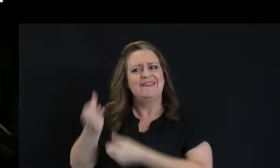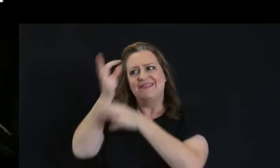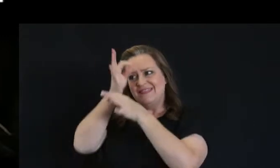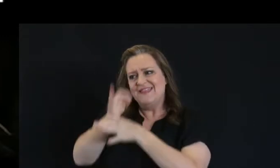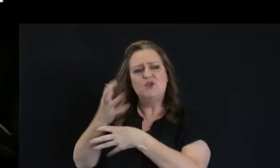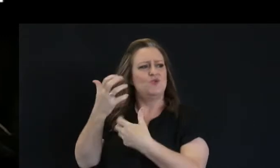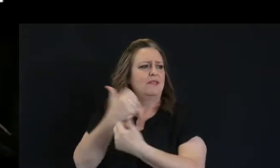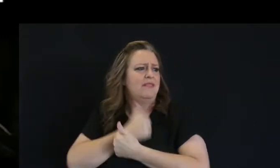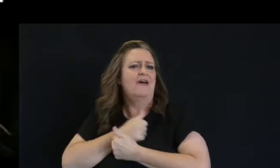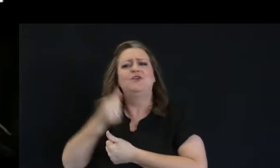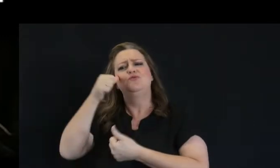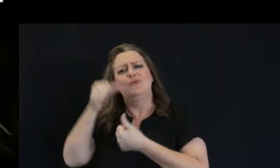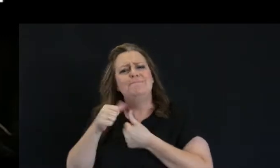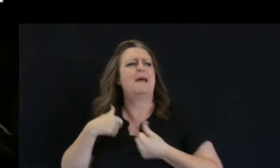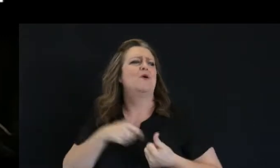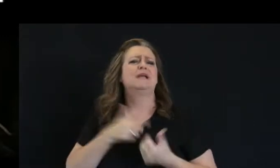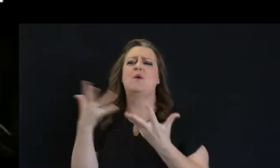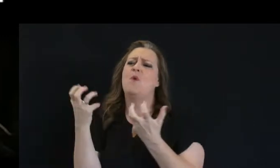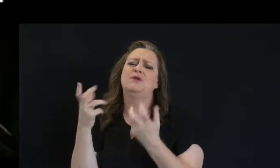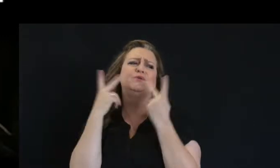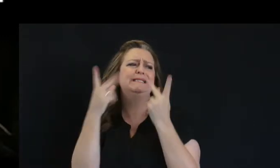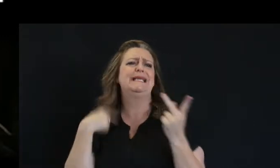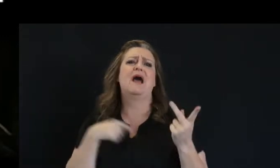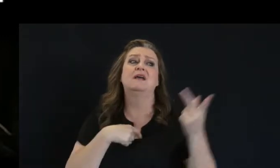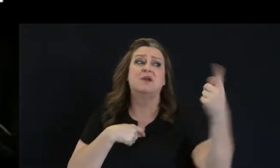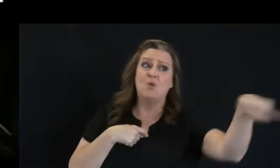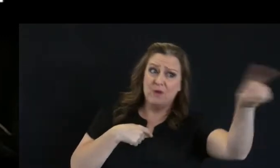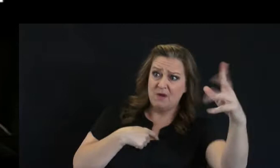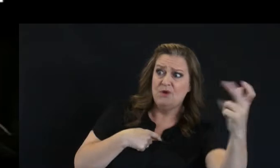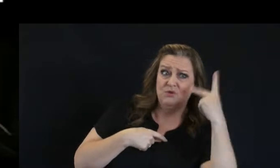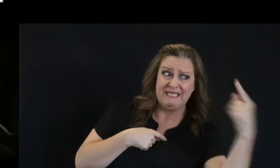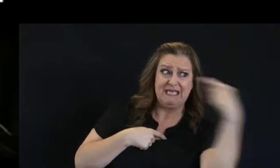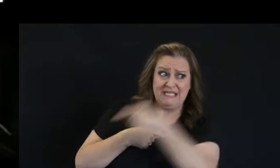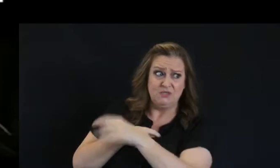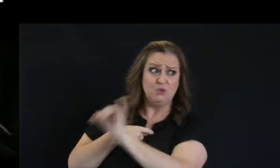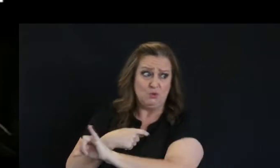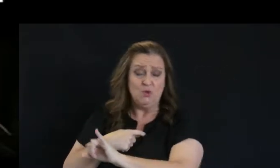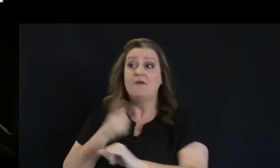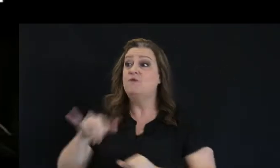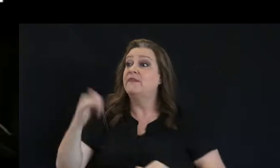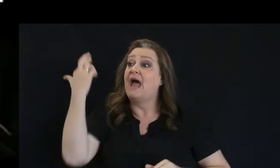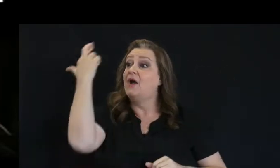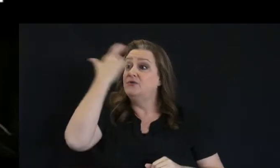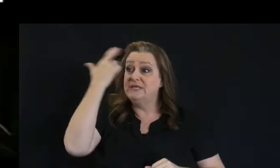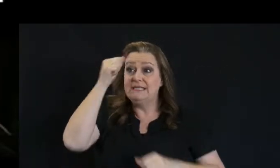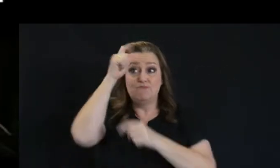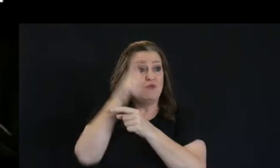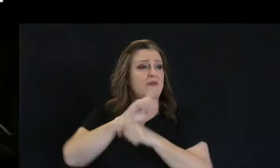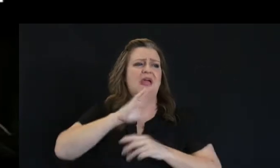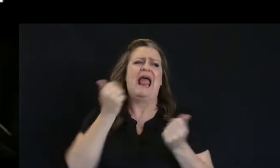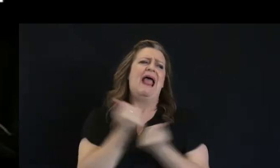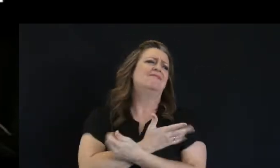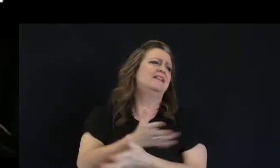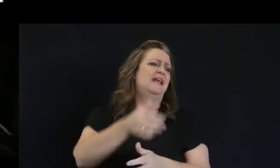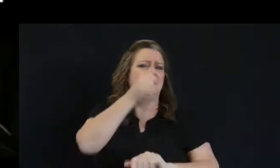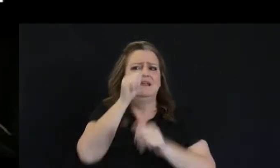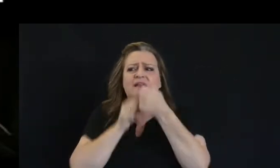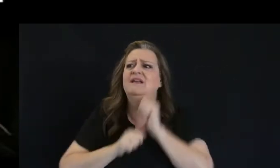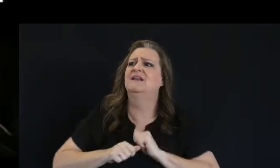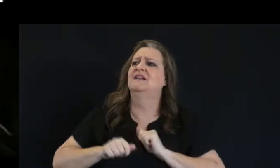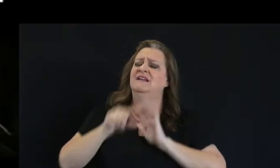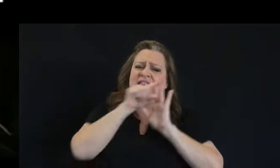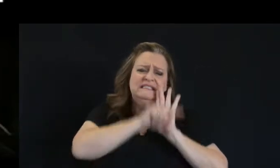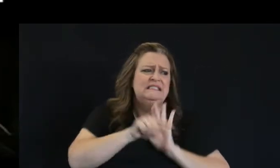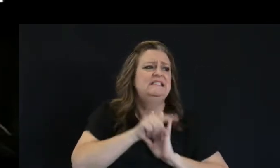us kindly and long to see us as we long to see you. For this reason, brothers, in all our distress and affliction, we